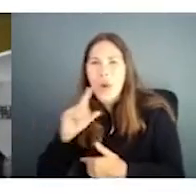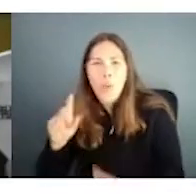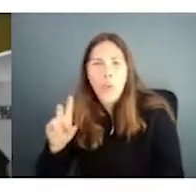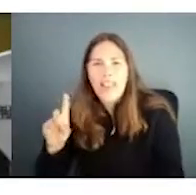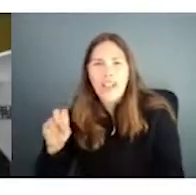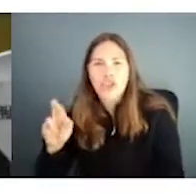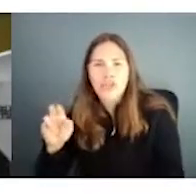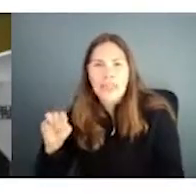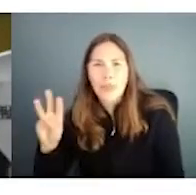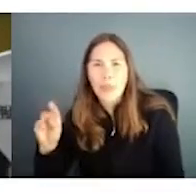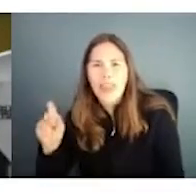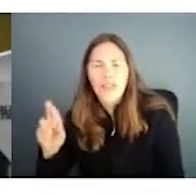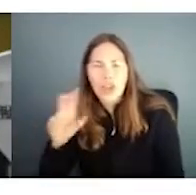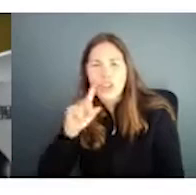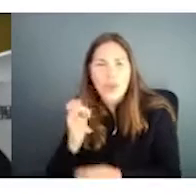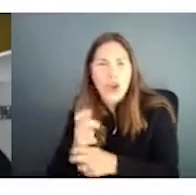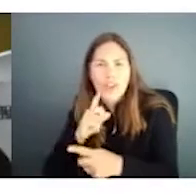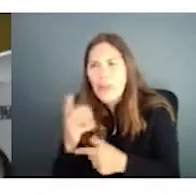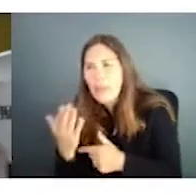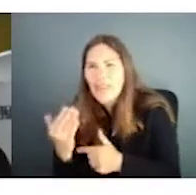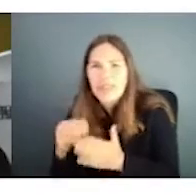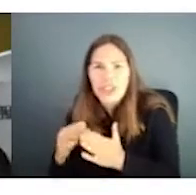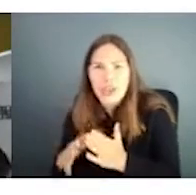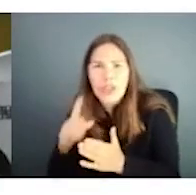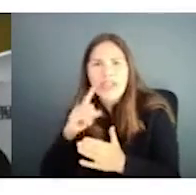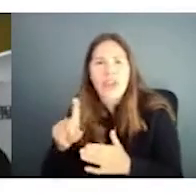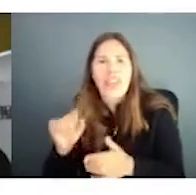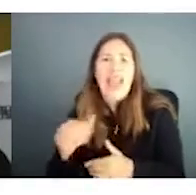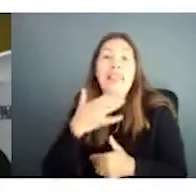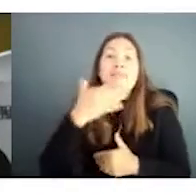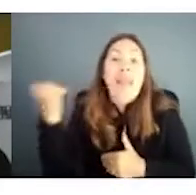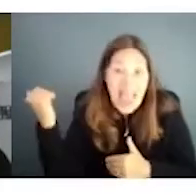to developing that program. So this is better than